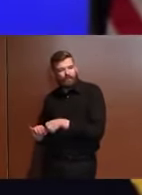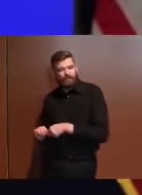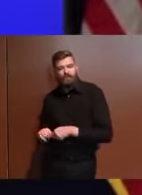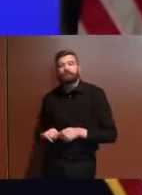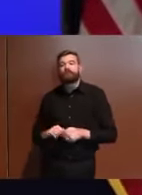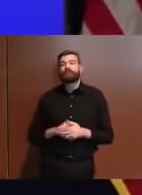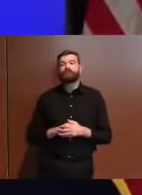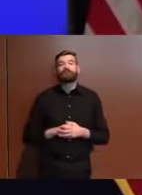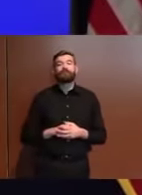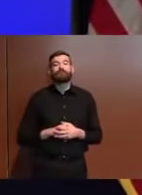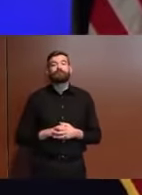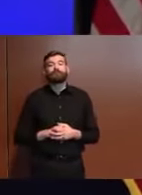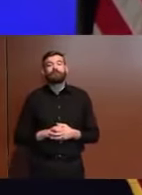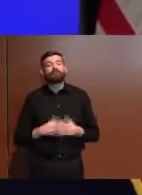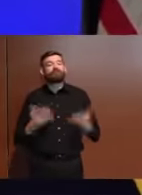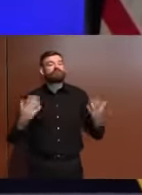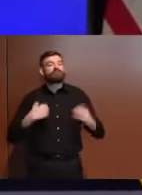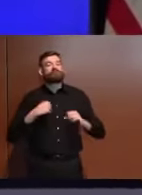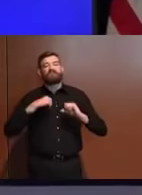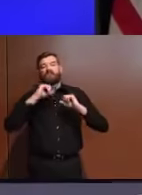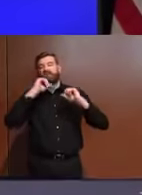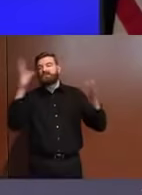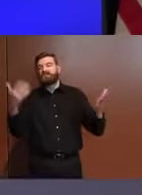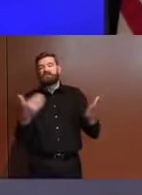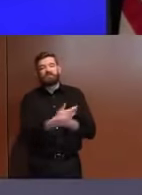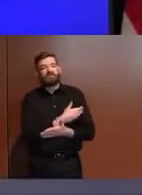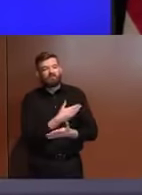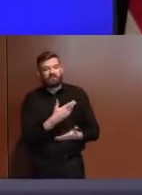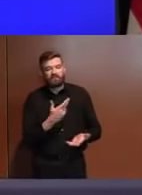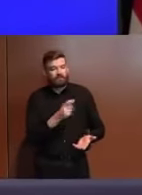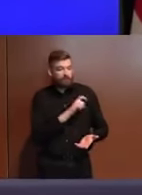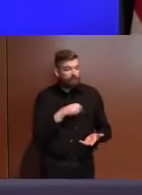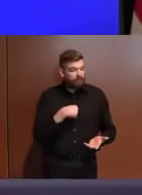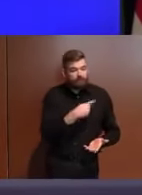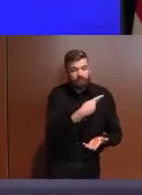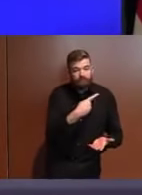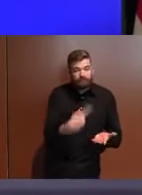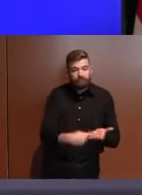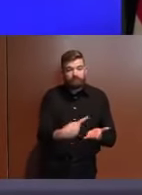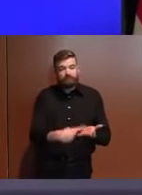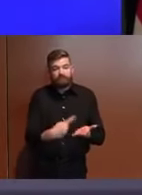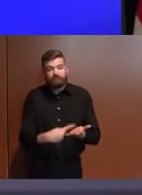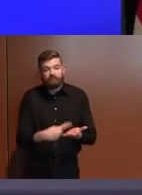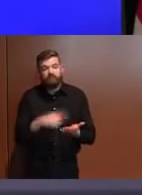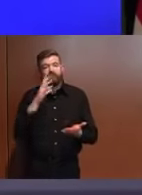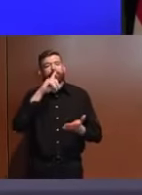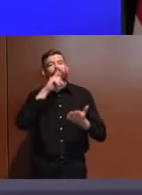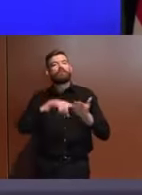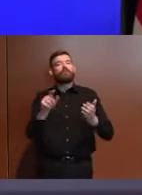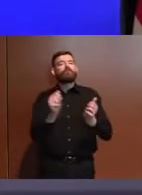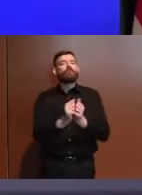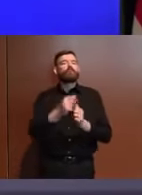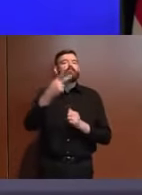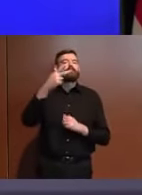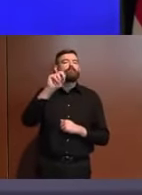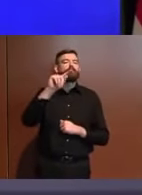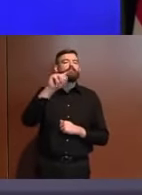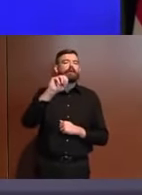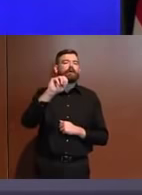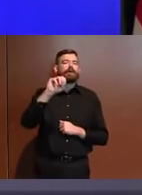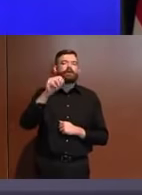Pat and I were just talking, John, about whether or not we're going to do a check-in with Pete Gaynor, who runs the FEMA administrator today.